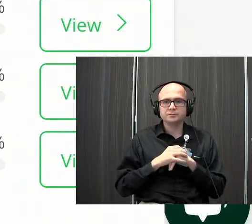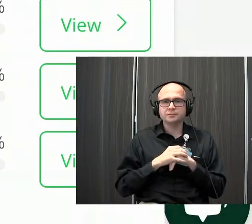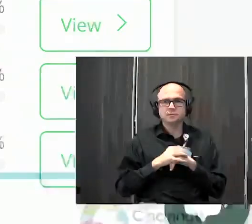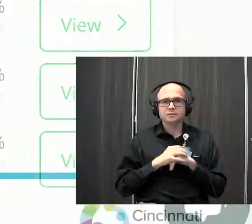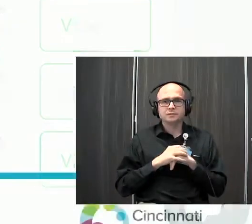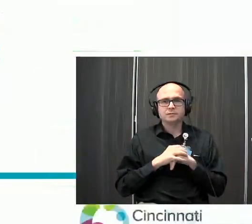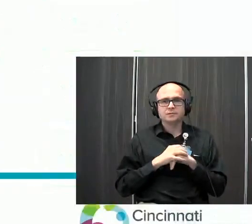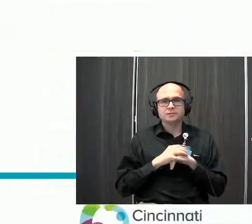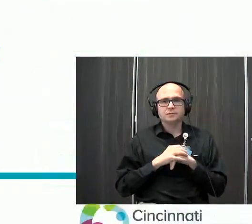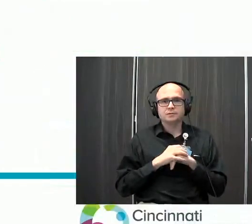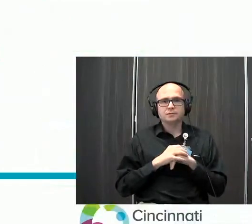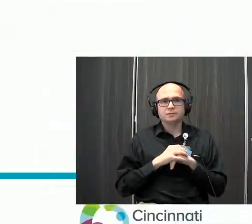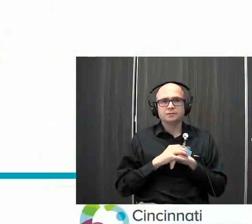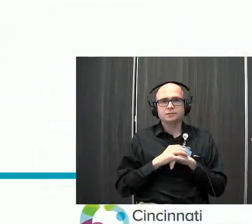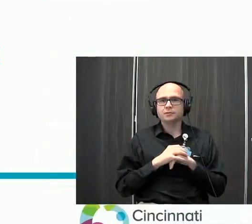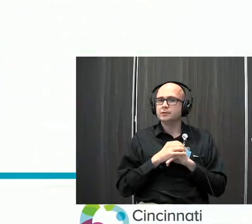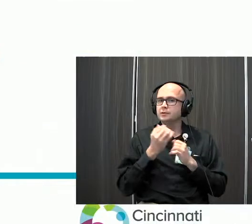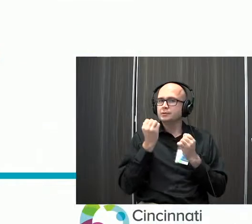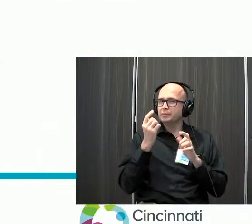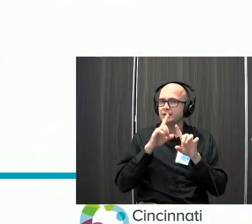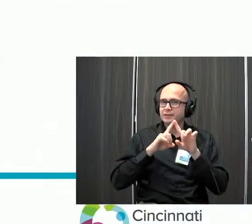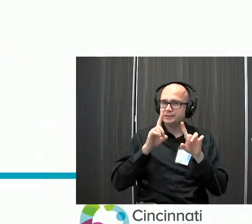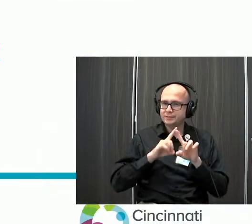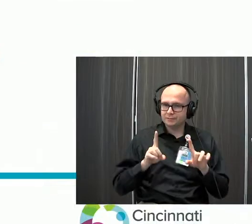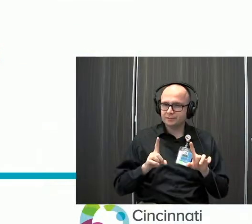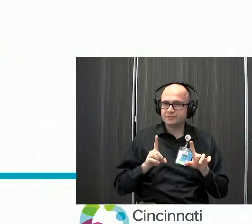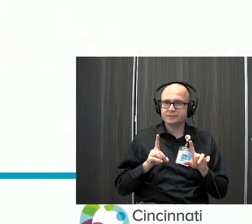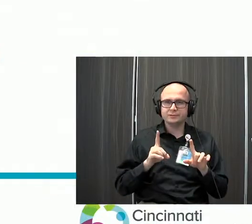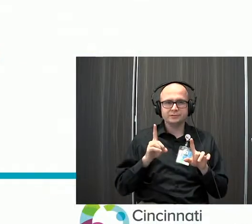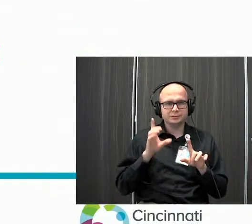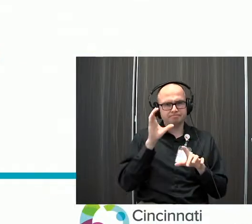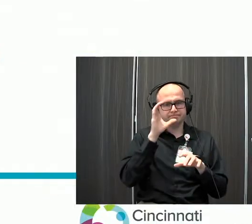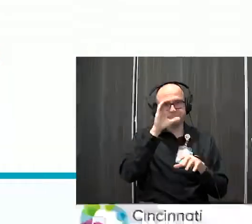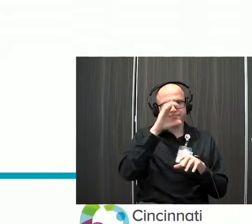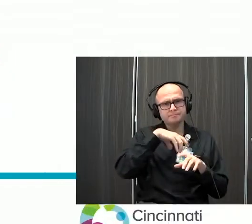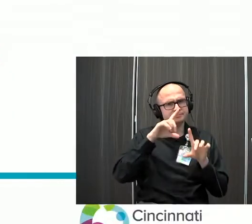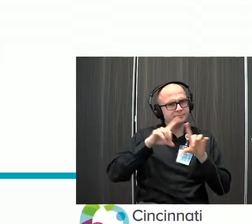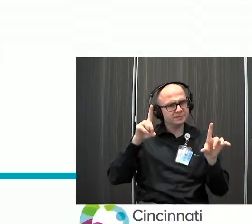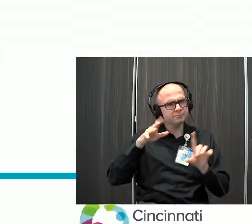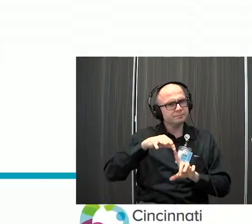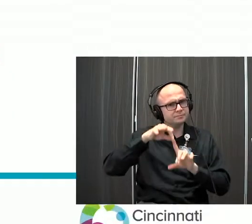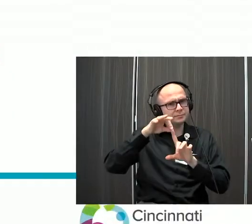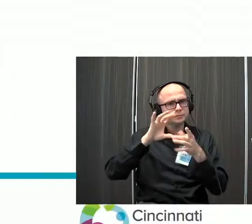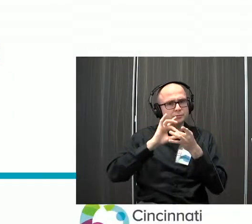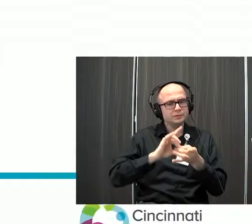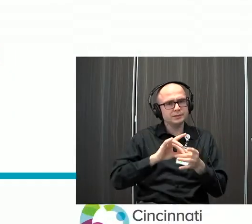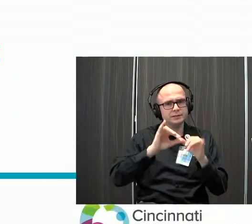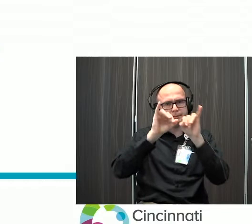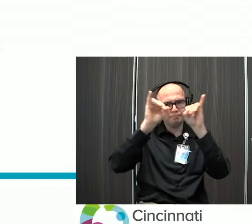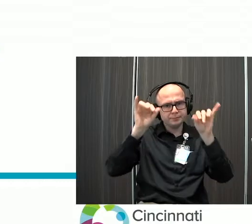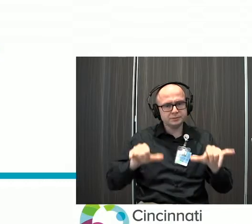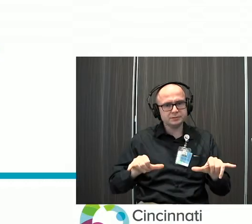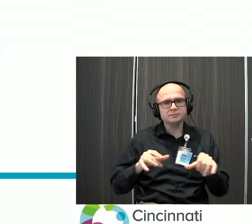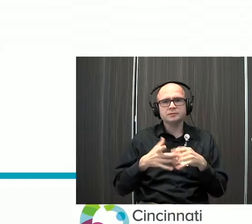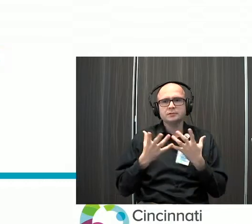that there are lots of different abnormalities that may be related to the immune system in terms of